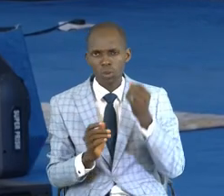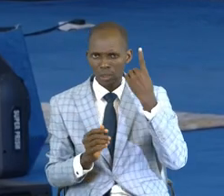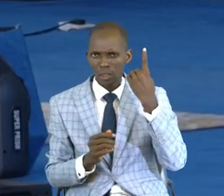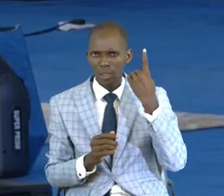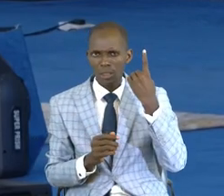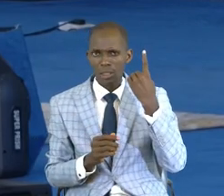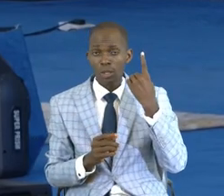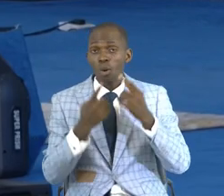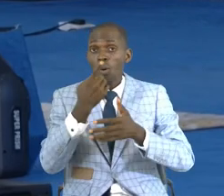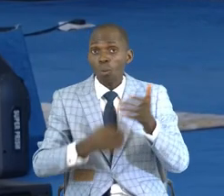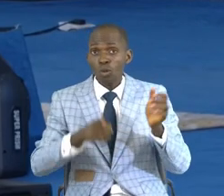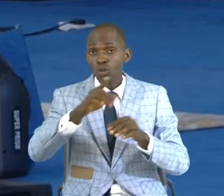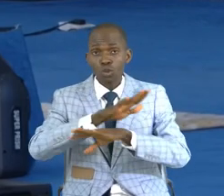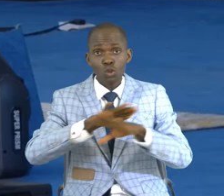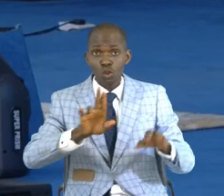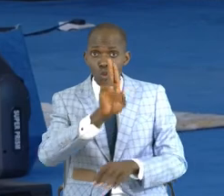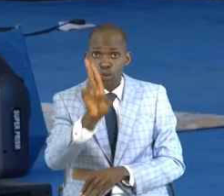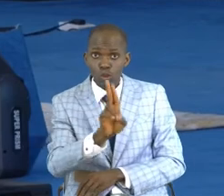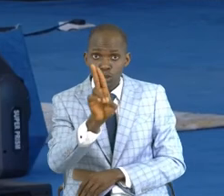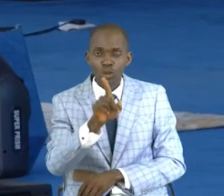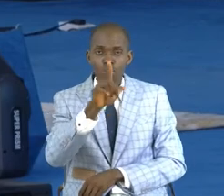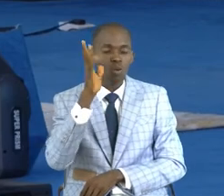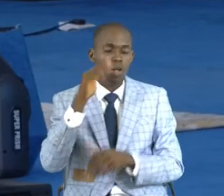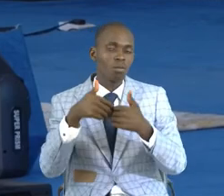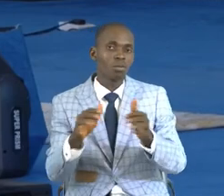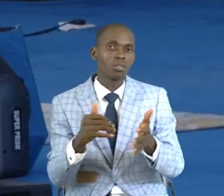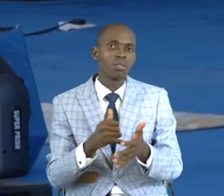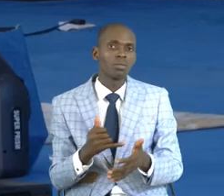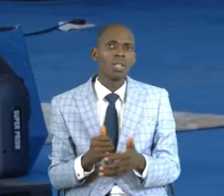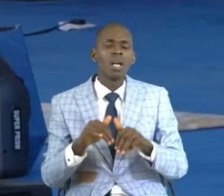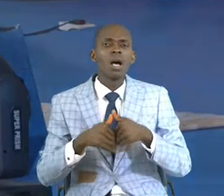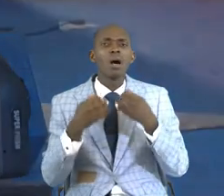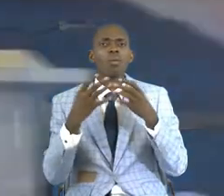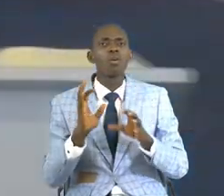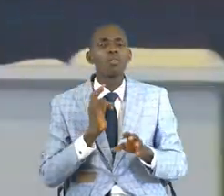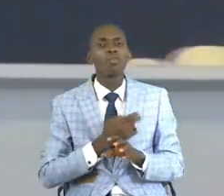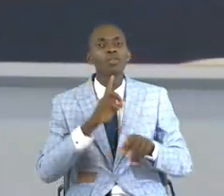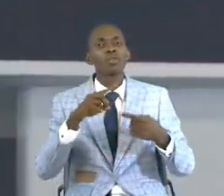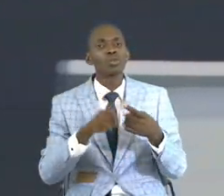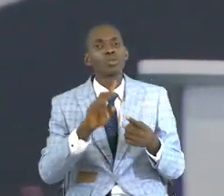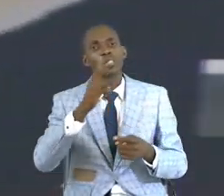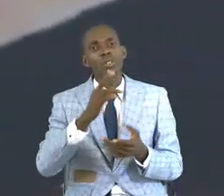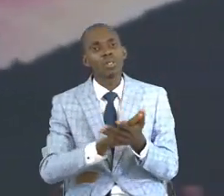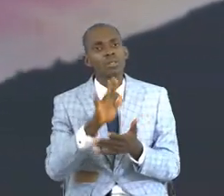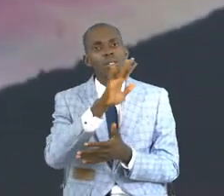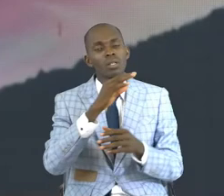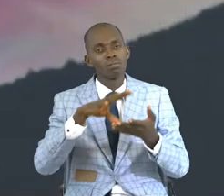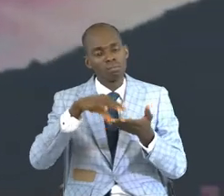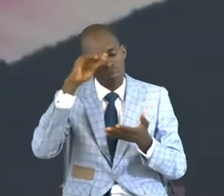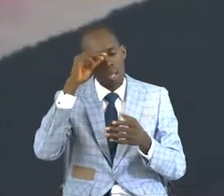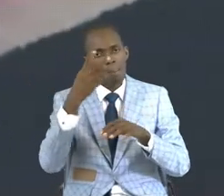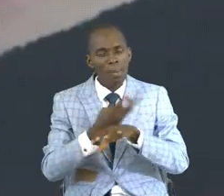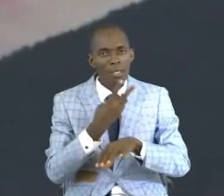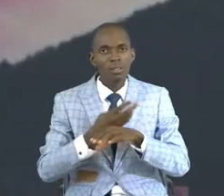What you don't use, you will lose. How many of us went to secondary school and then we studied math, chemistry, physics,